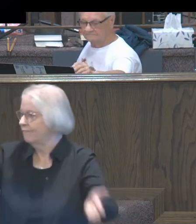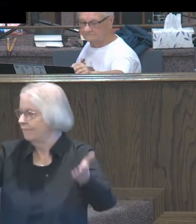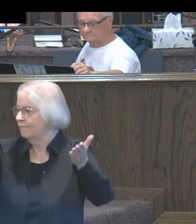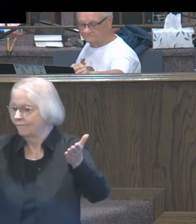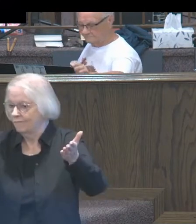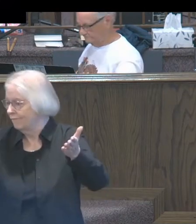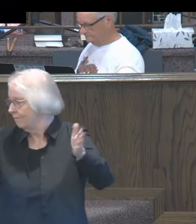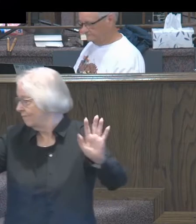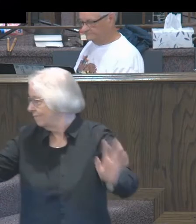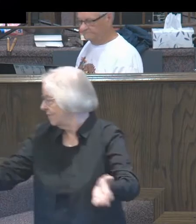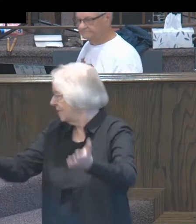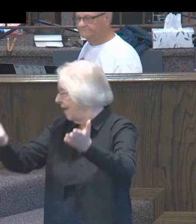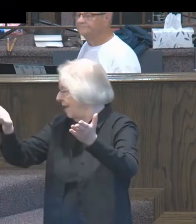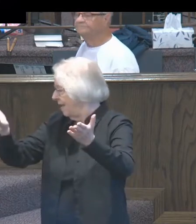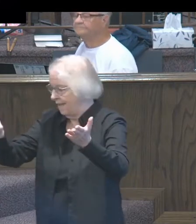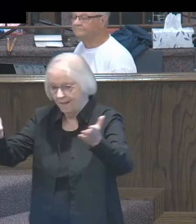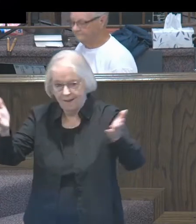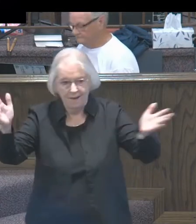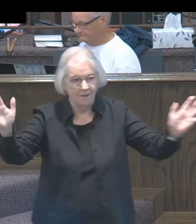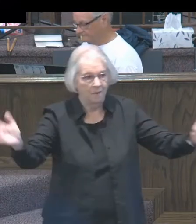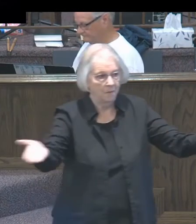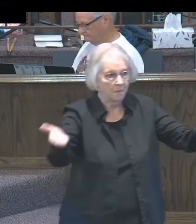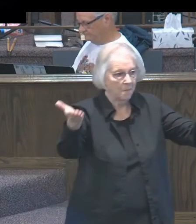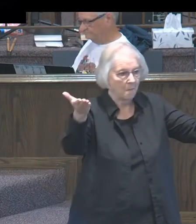with Friend of God.